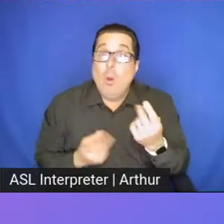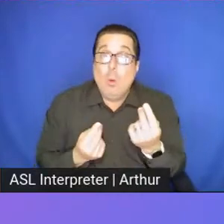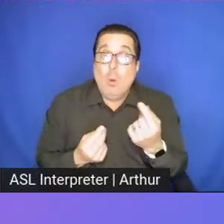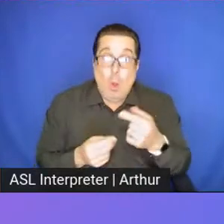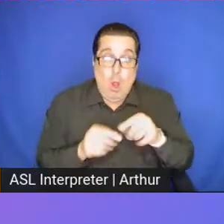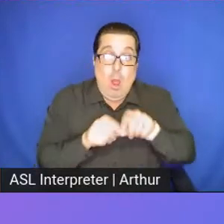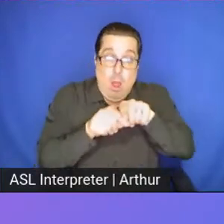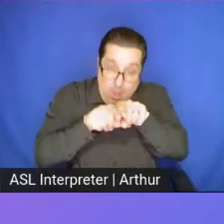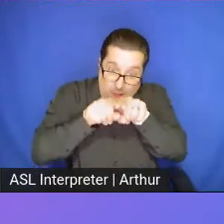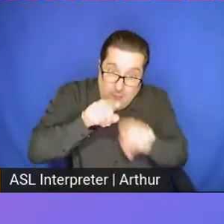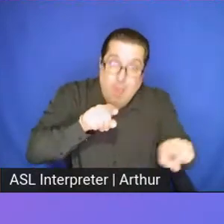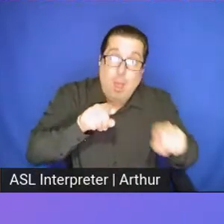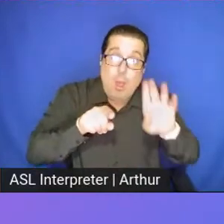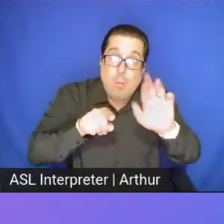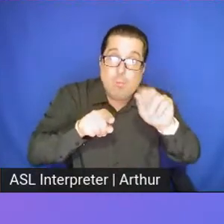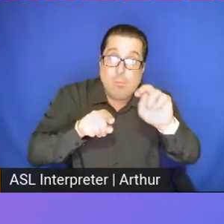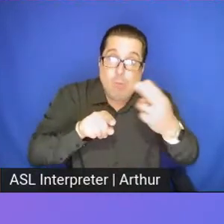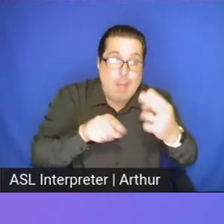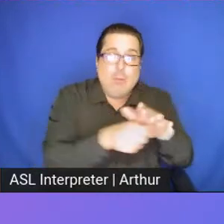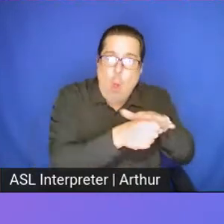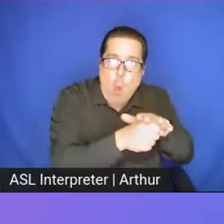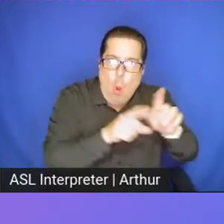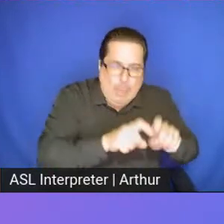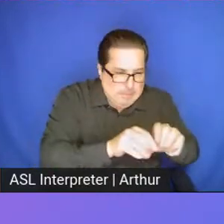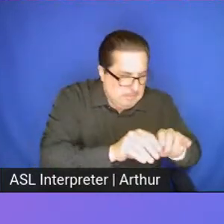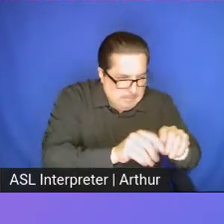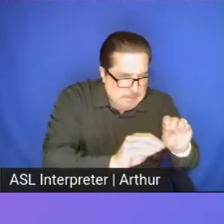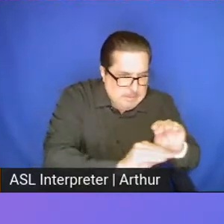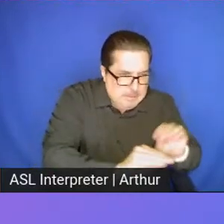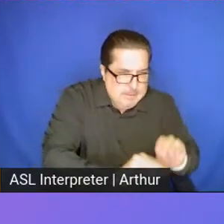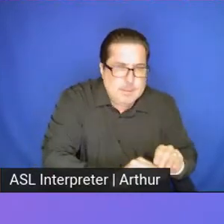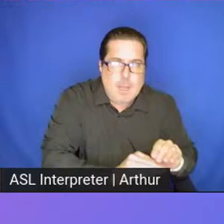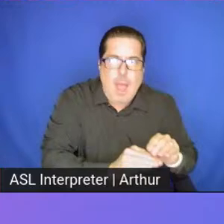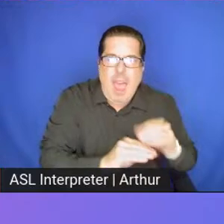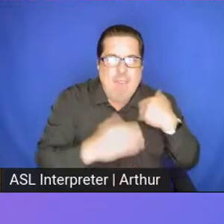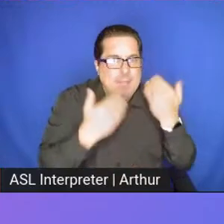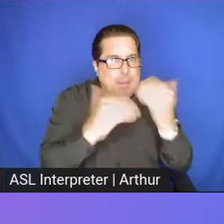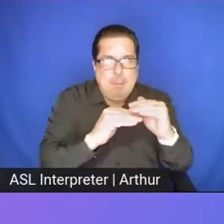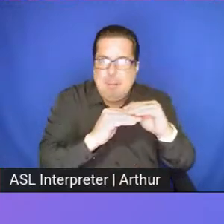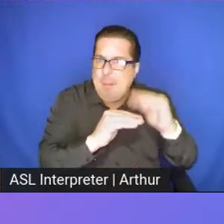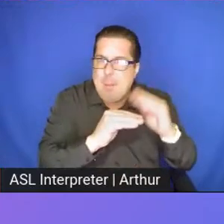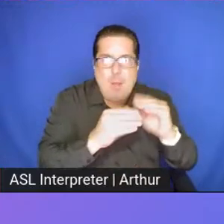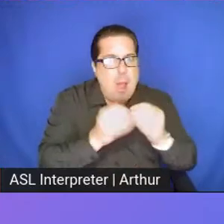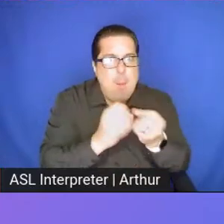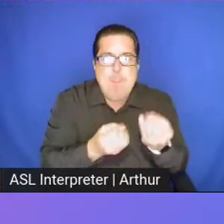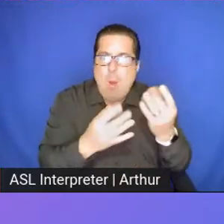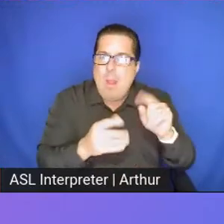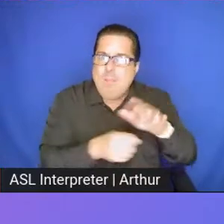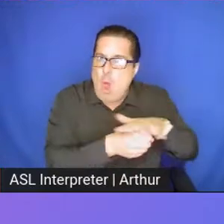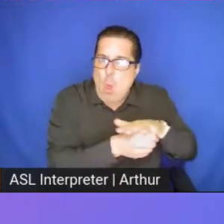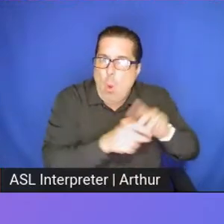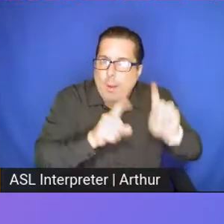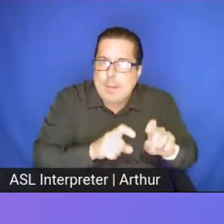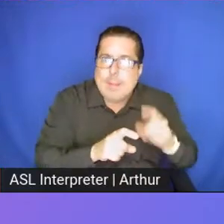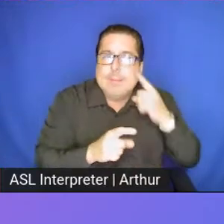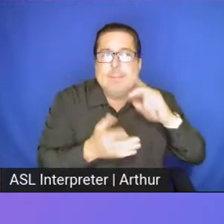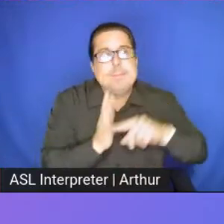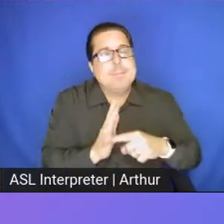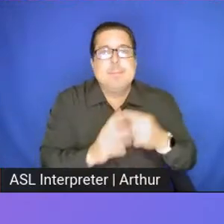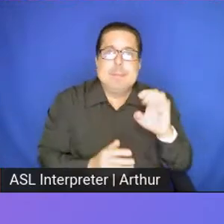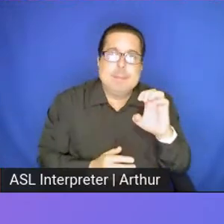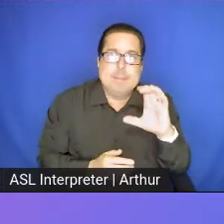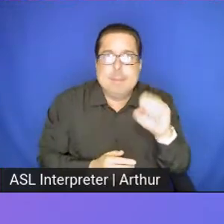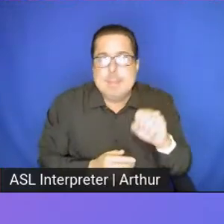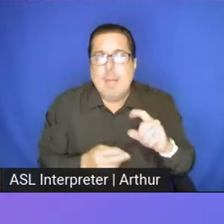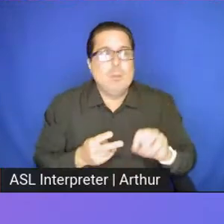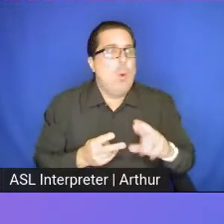branch, and then they would do local testing, but they could only do a very minimal amount of local testing because things like ECS or